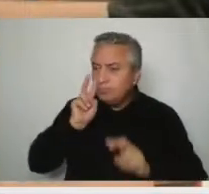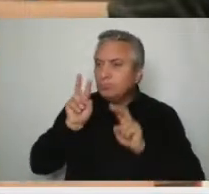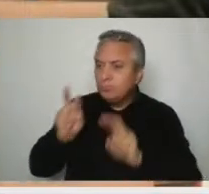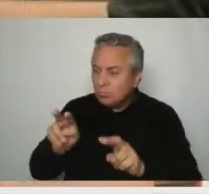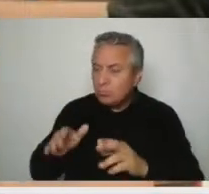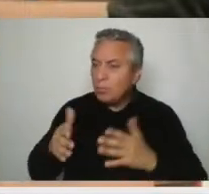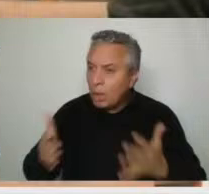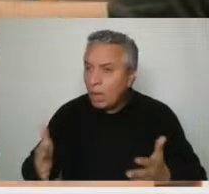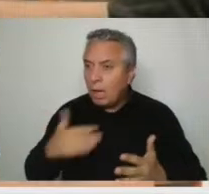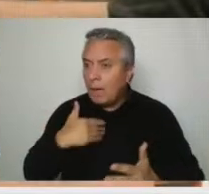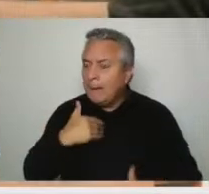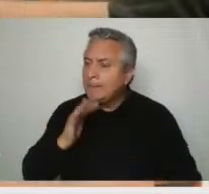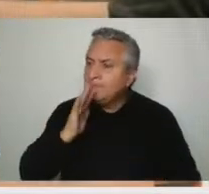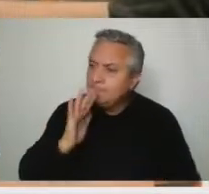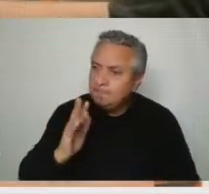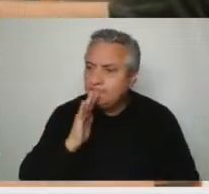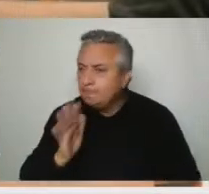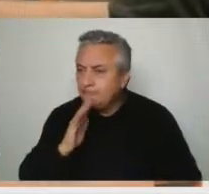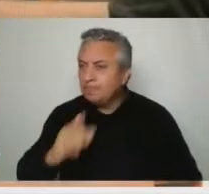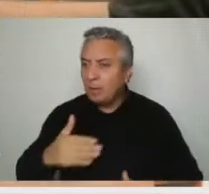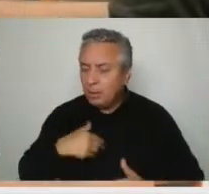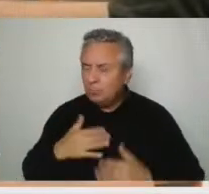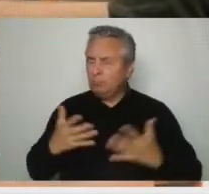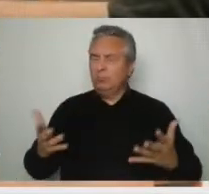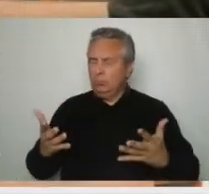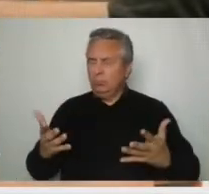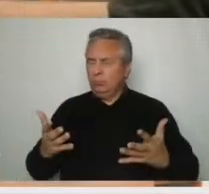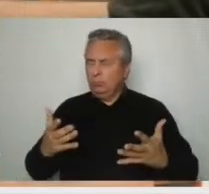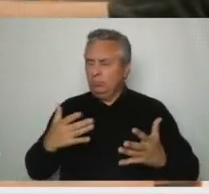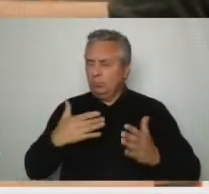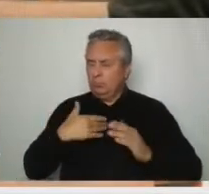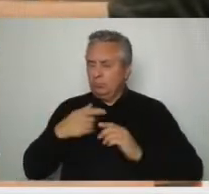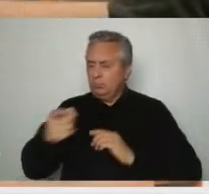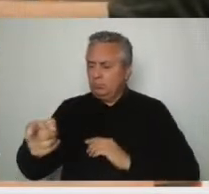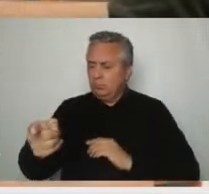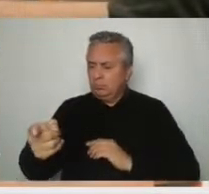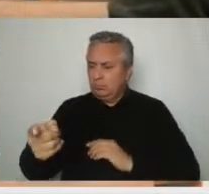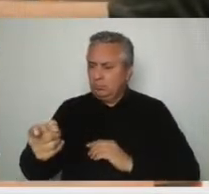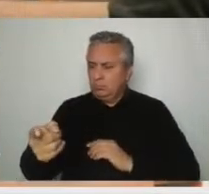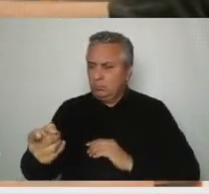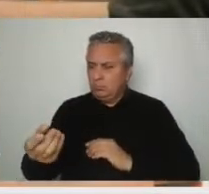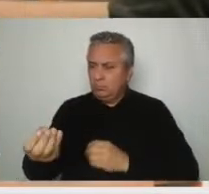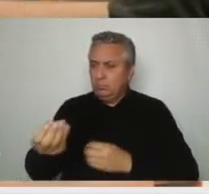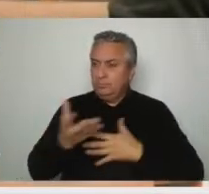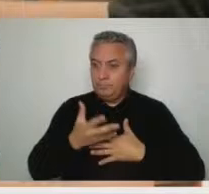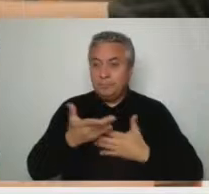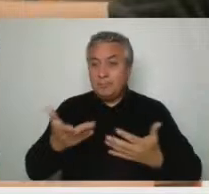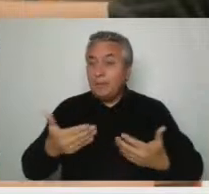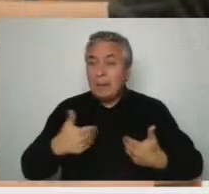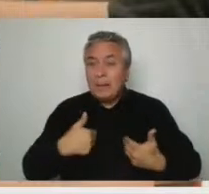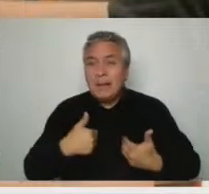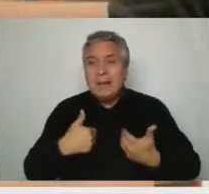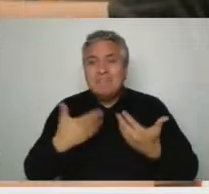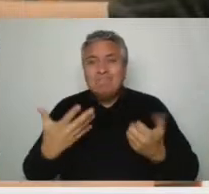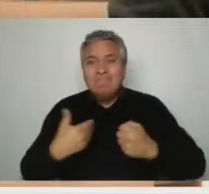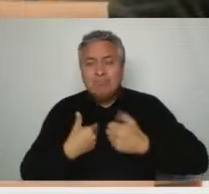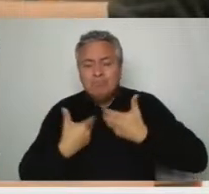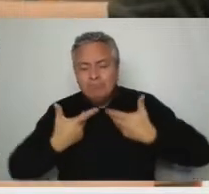were crying, and I think this really marked me and allowed me to go down the path of human rights. And they said,